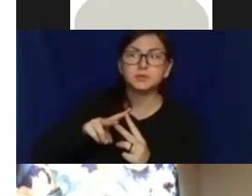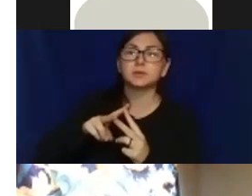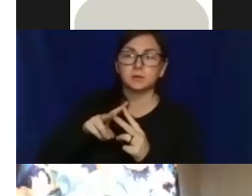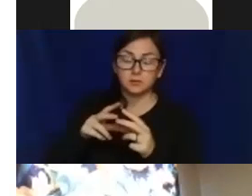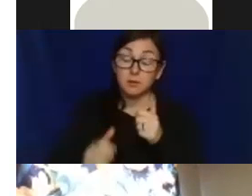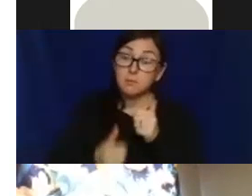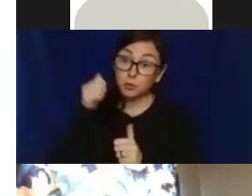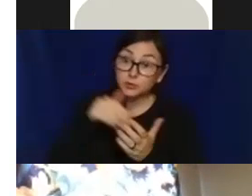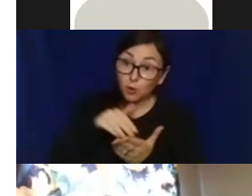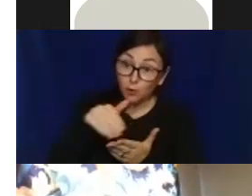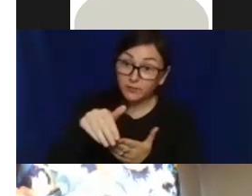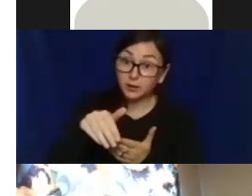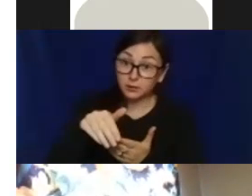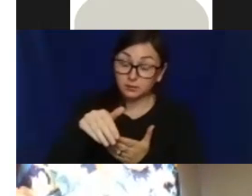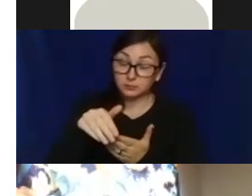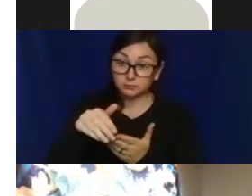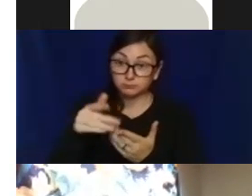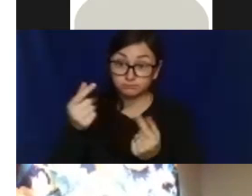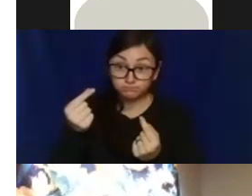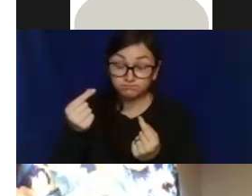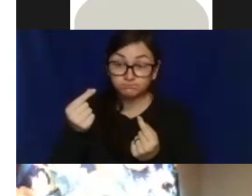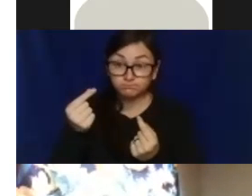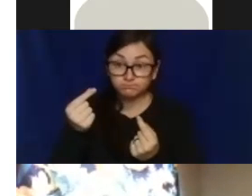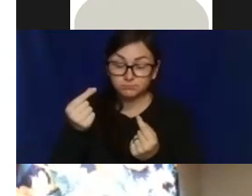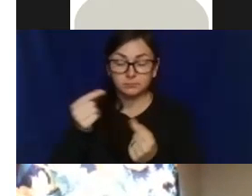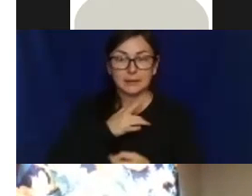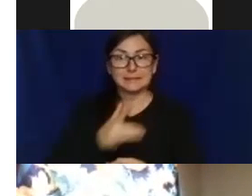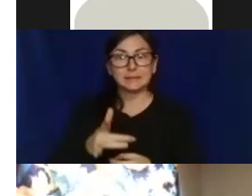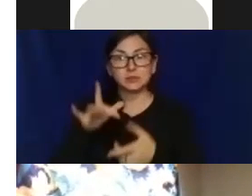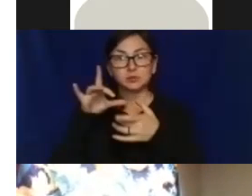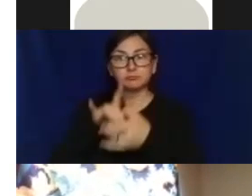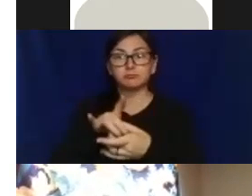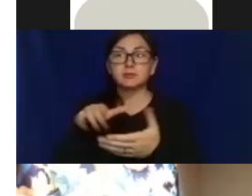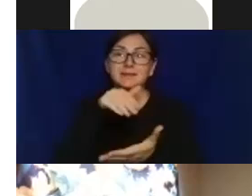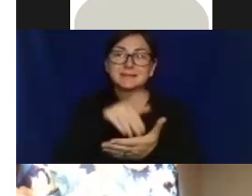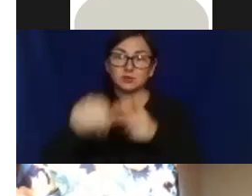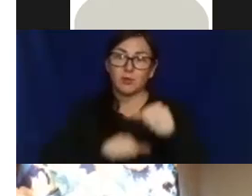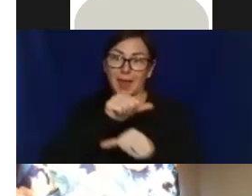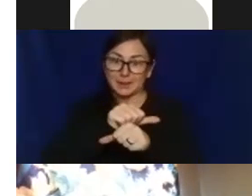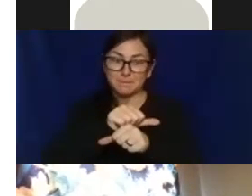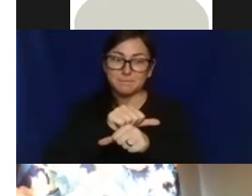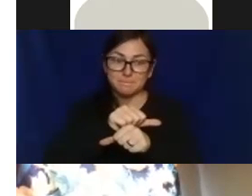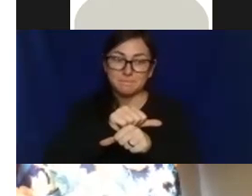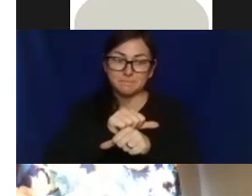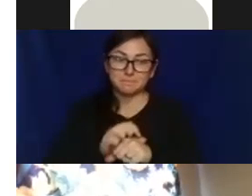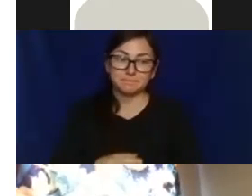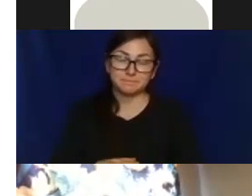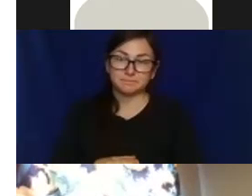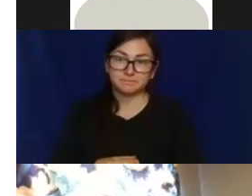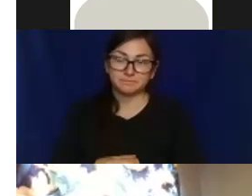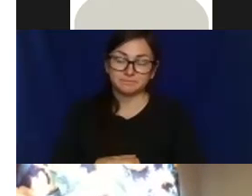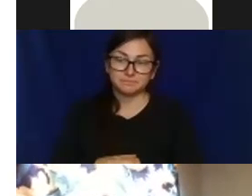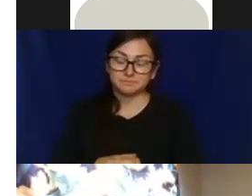place that you can work with it would be in the central atom. We'll do a specific example here in a minute.